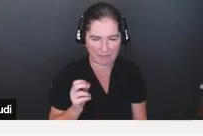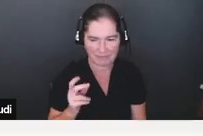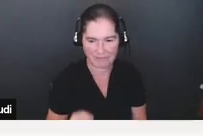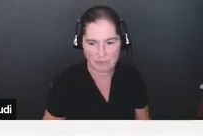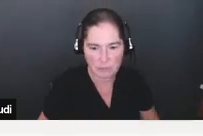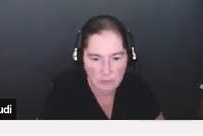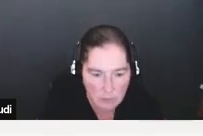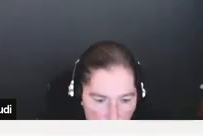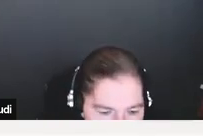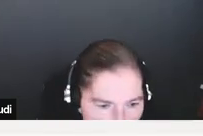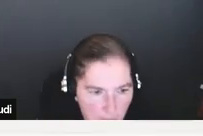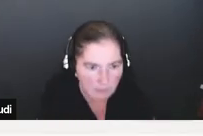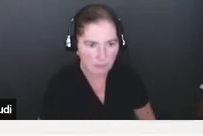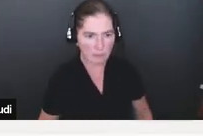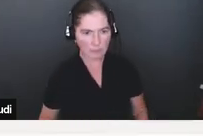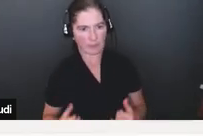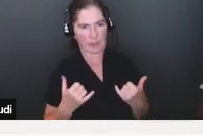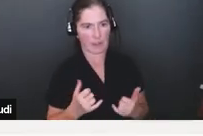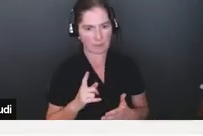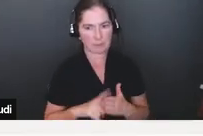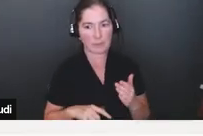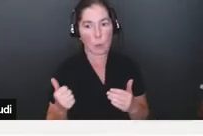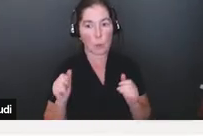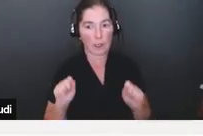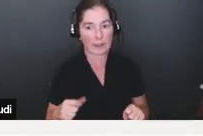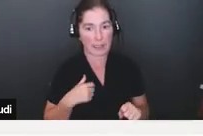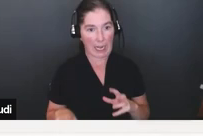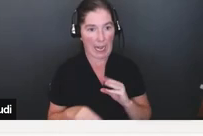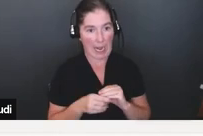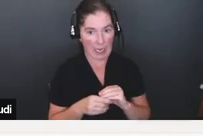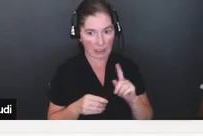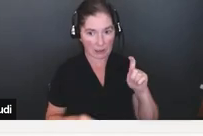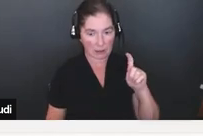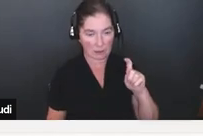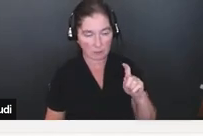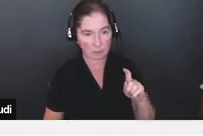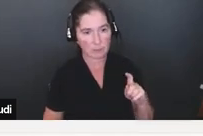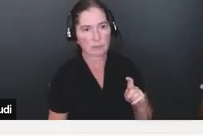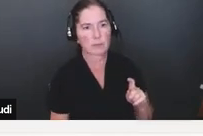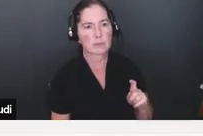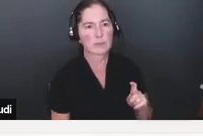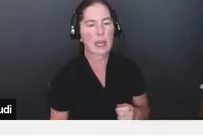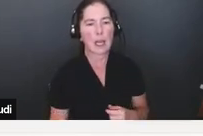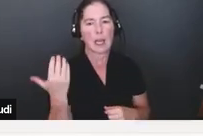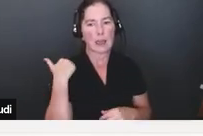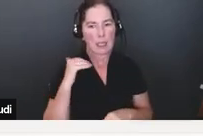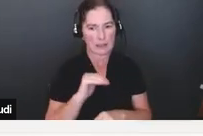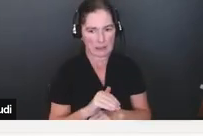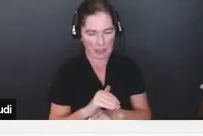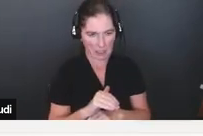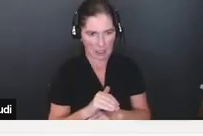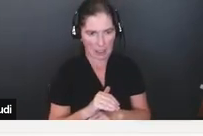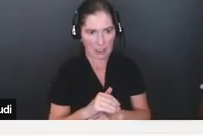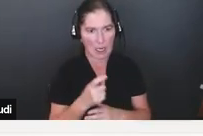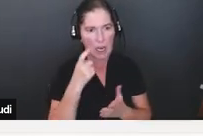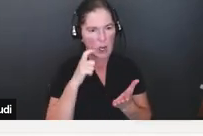deleting and it's gone. What else can I add? Christina, when I was looking last night, I noticed that there are a lot of things